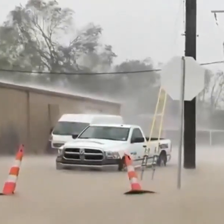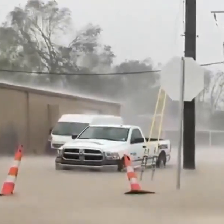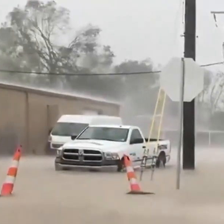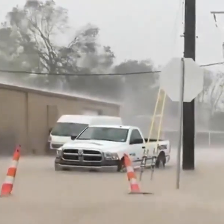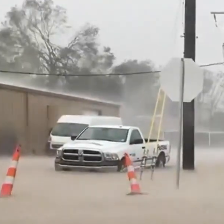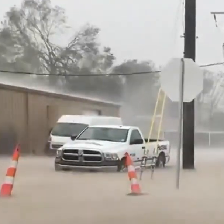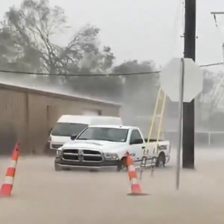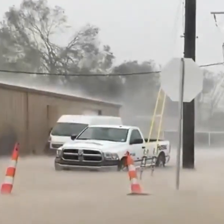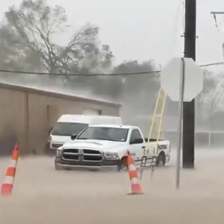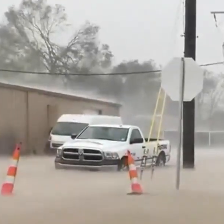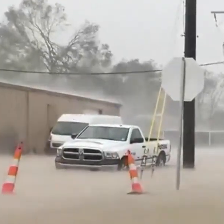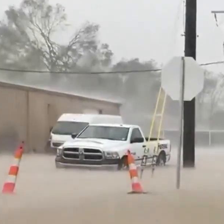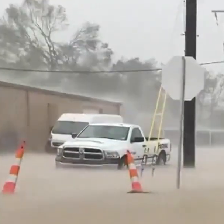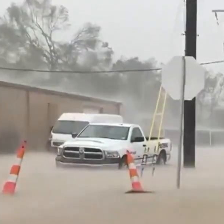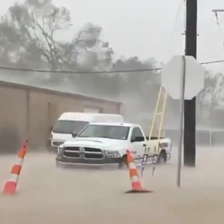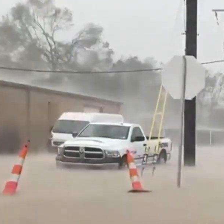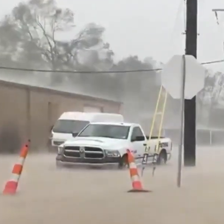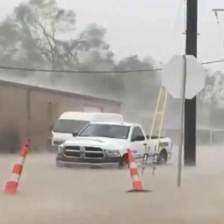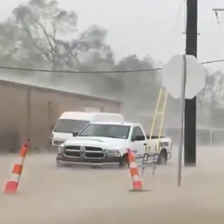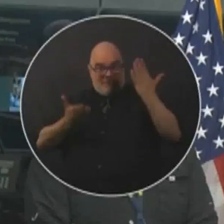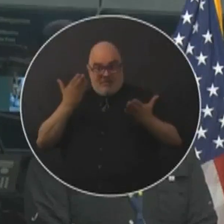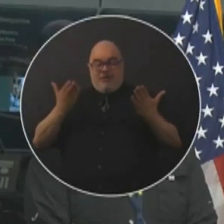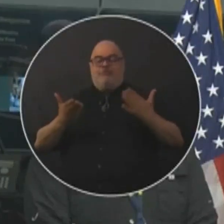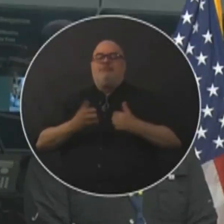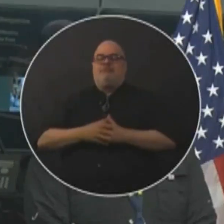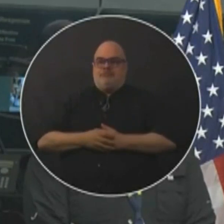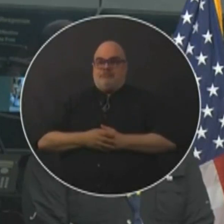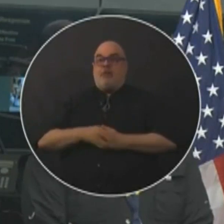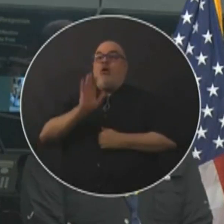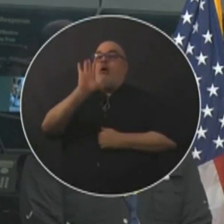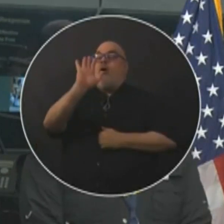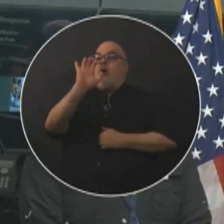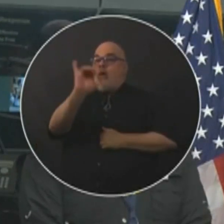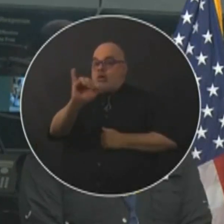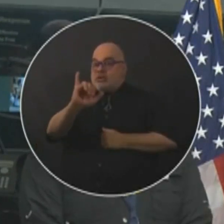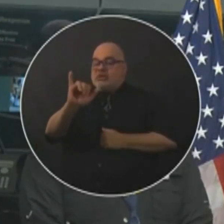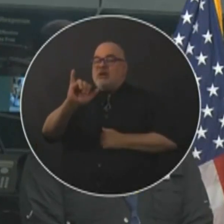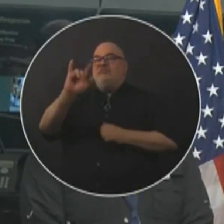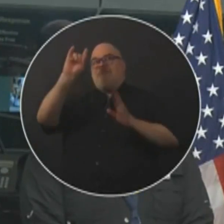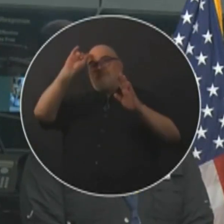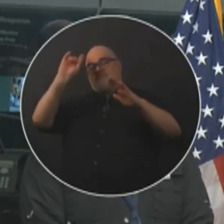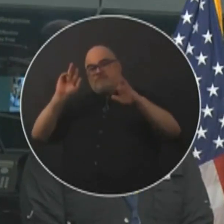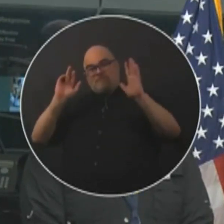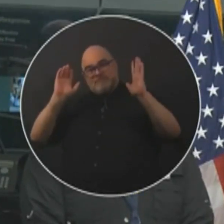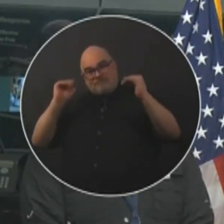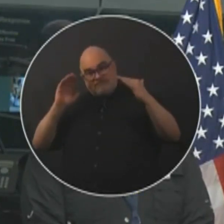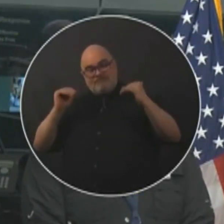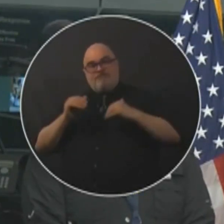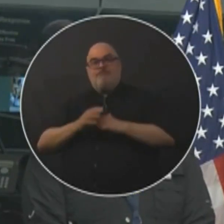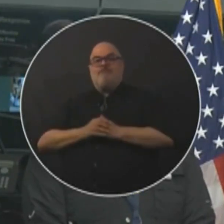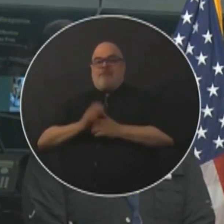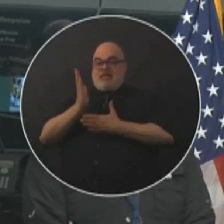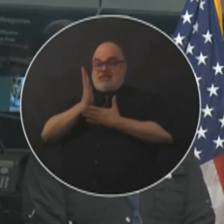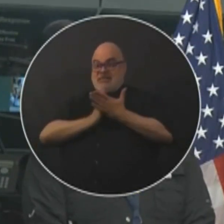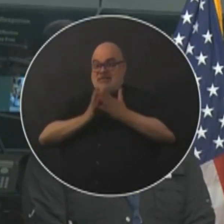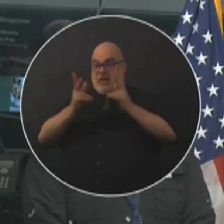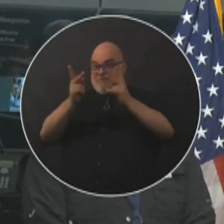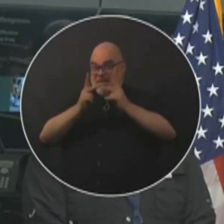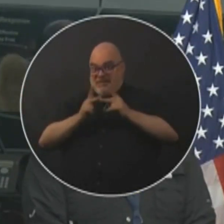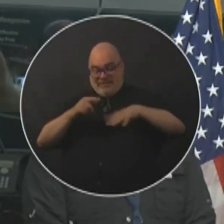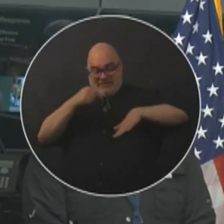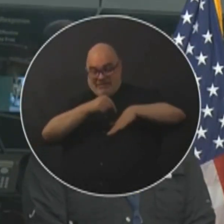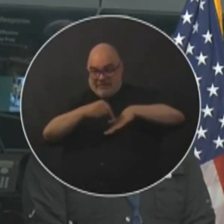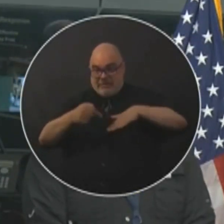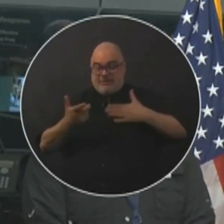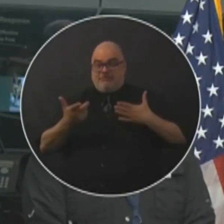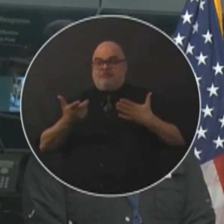of a hurricane also includes knowing your evacuation zone. Also anticipate that in certain areas of the state, if you are